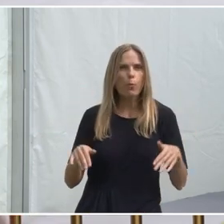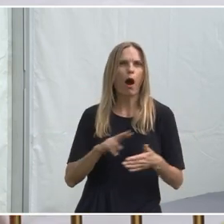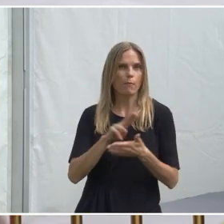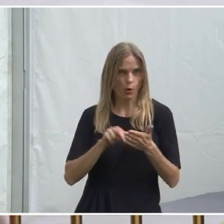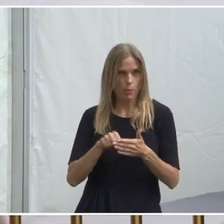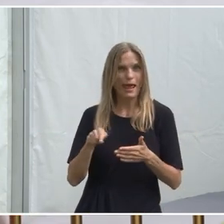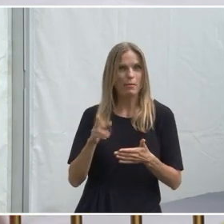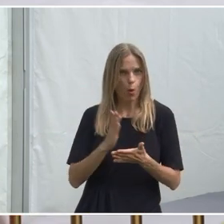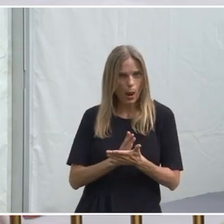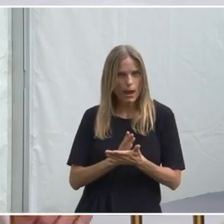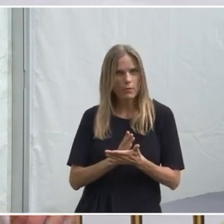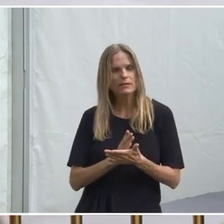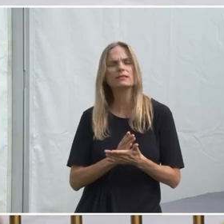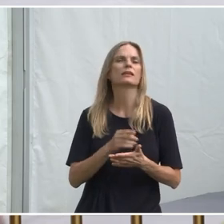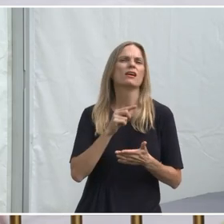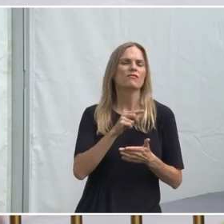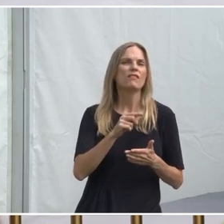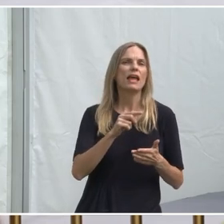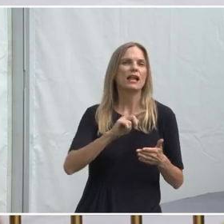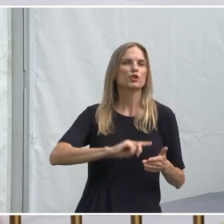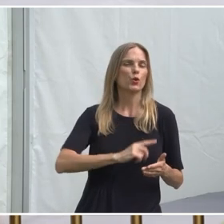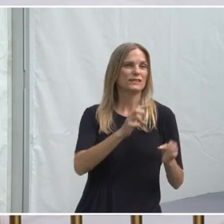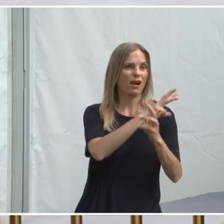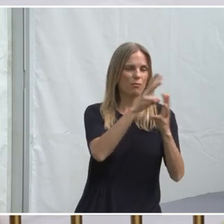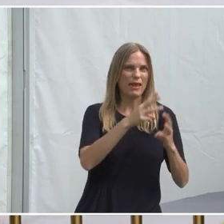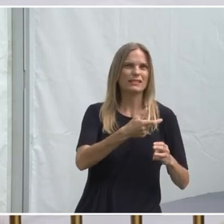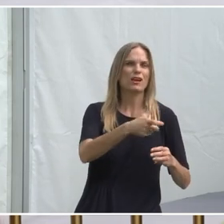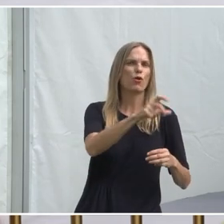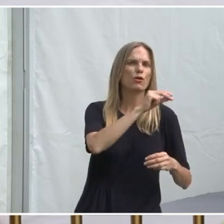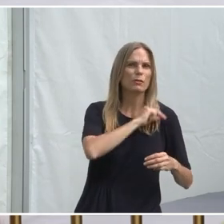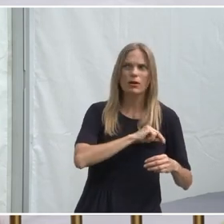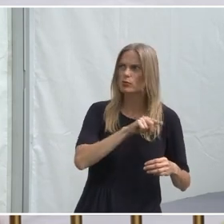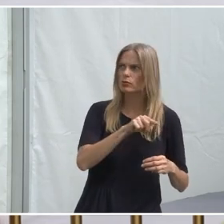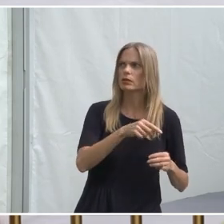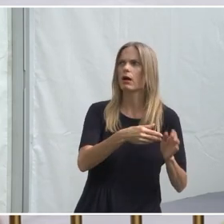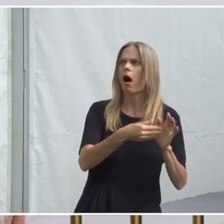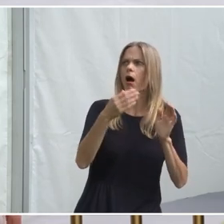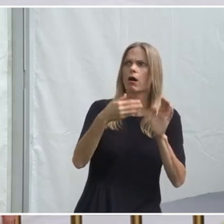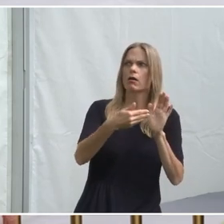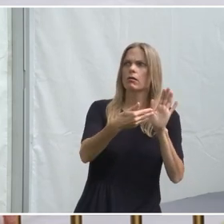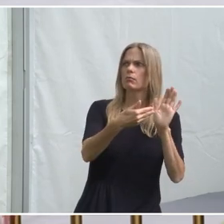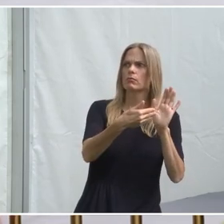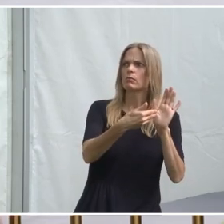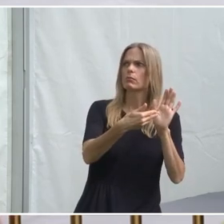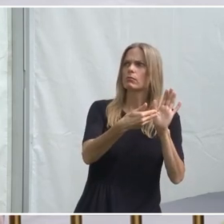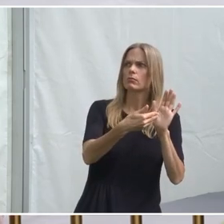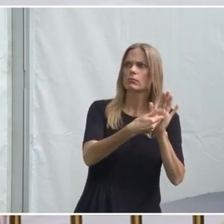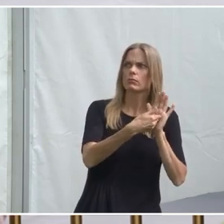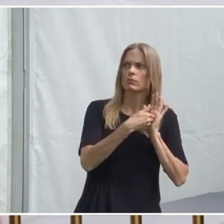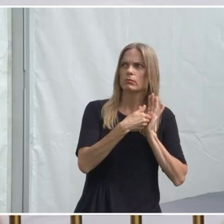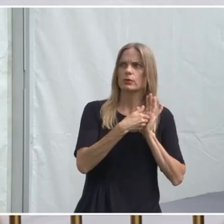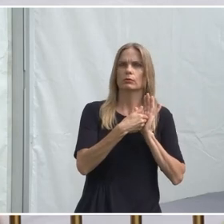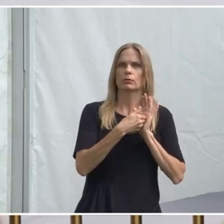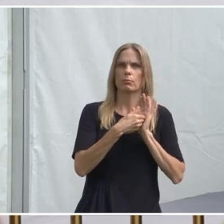then excessive social media use can aggravate your situation. Yeah, that's what the research found